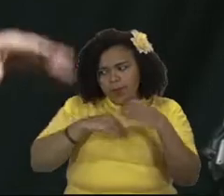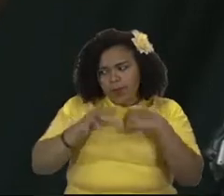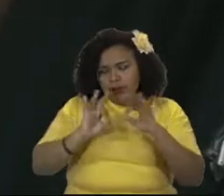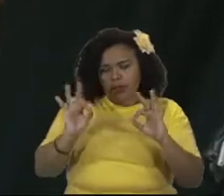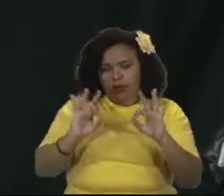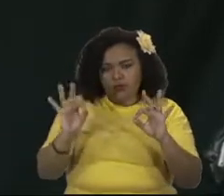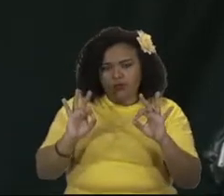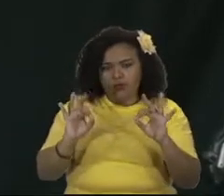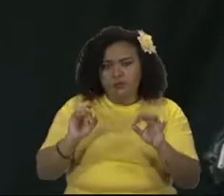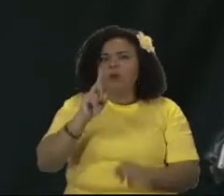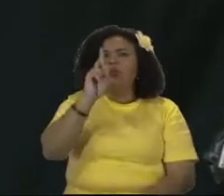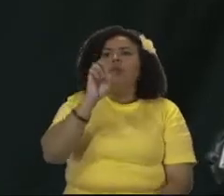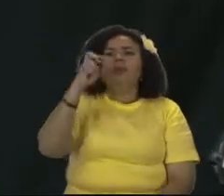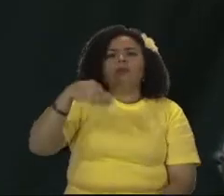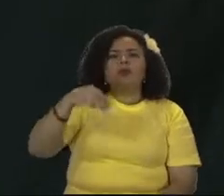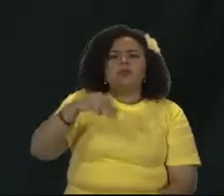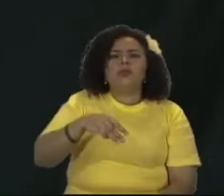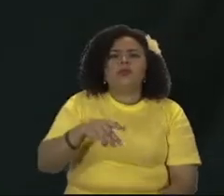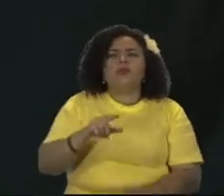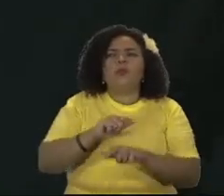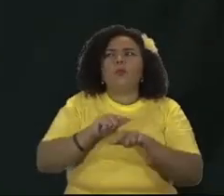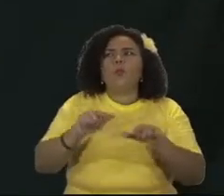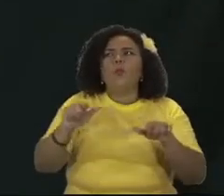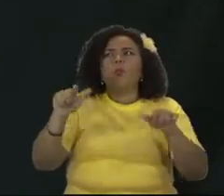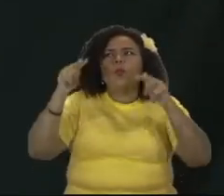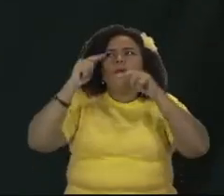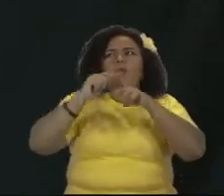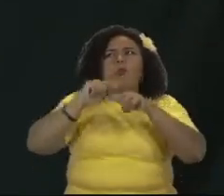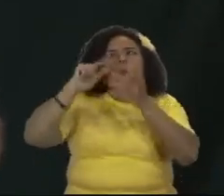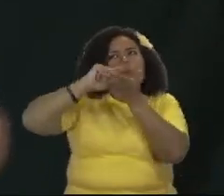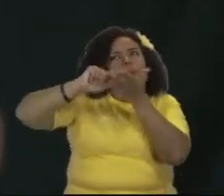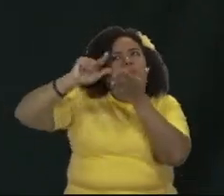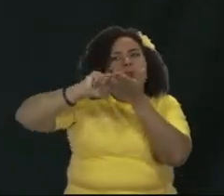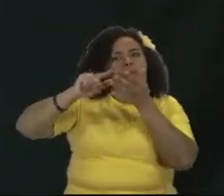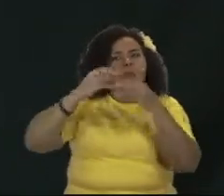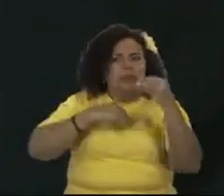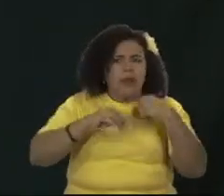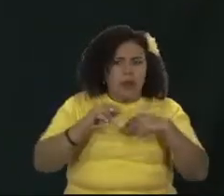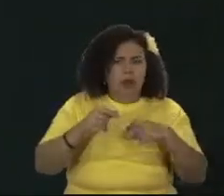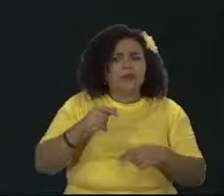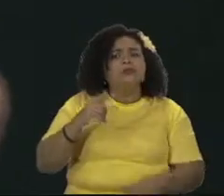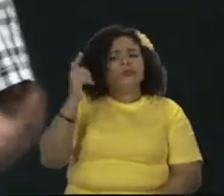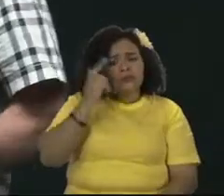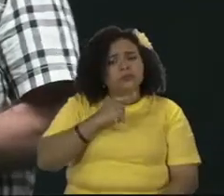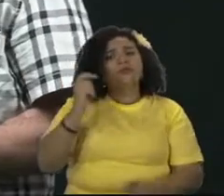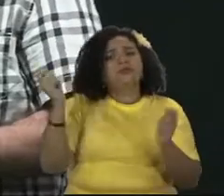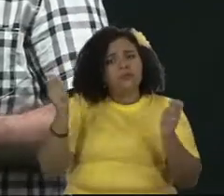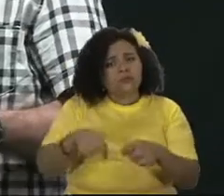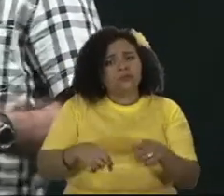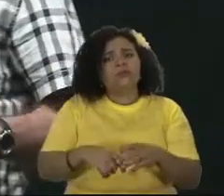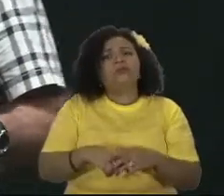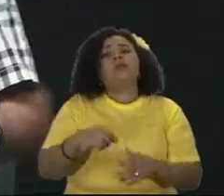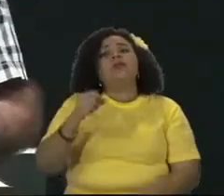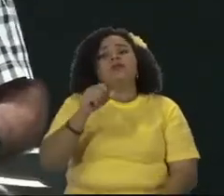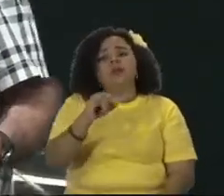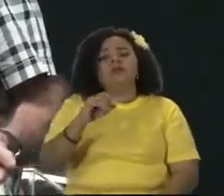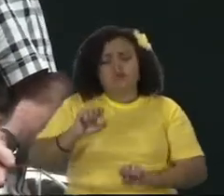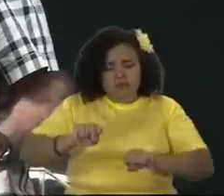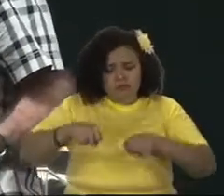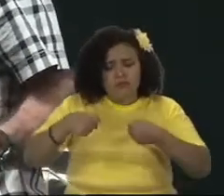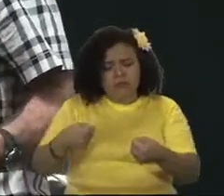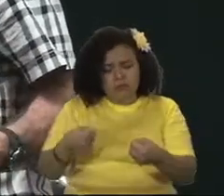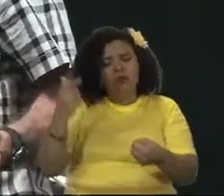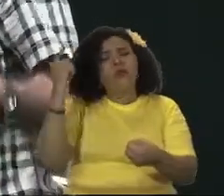Let's make it longer. 1 minute. Can you be it? Yes, we can. Then we can do 60